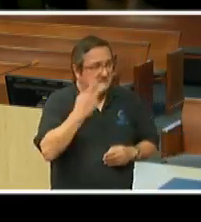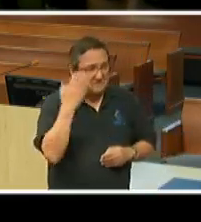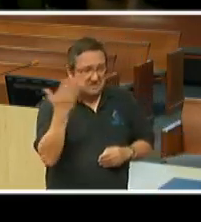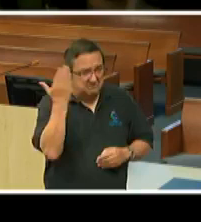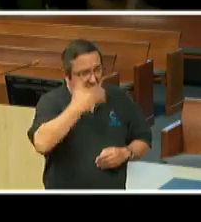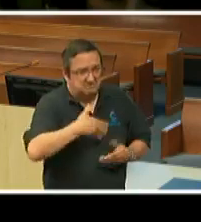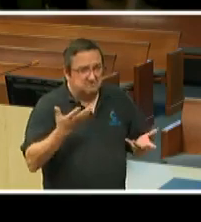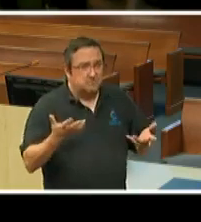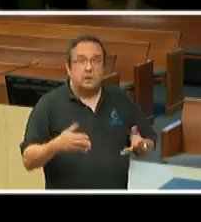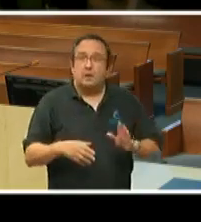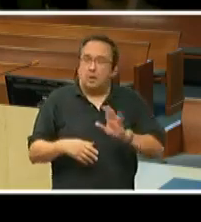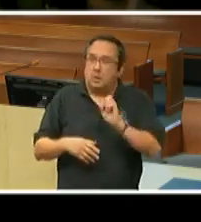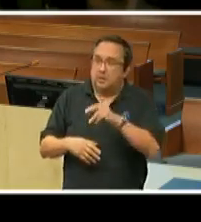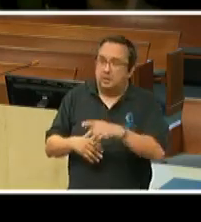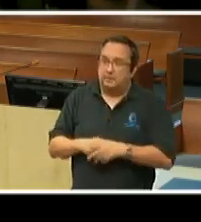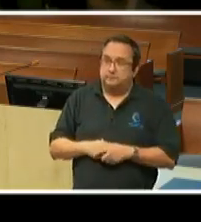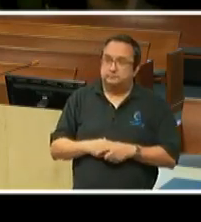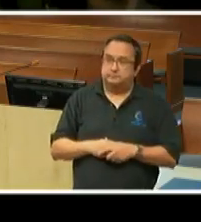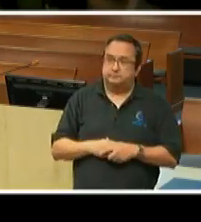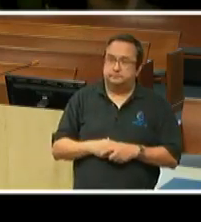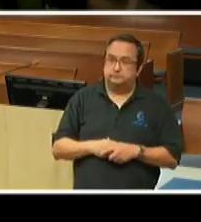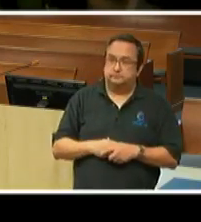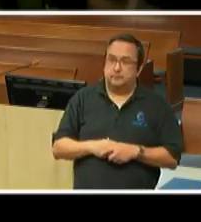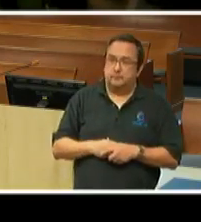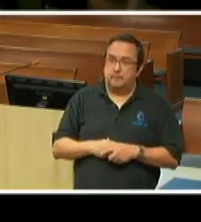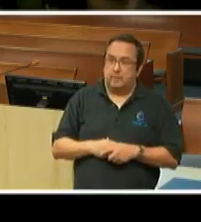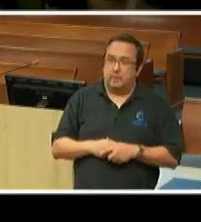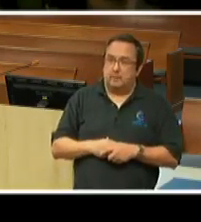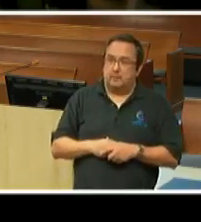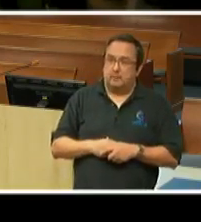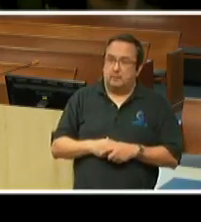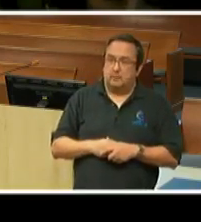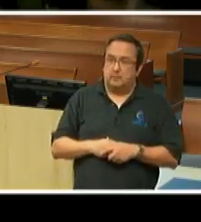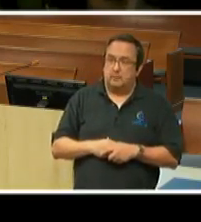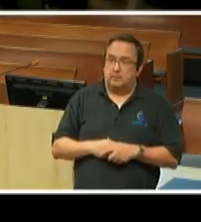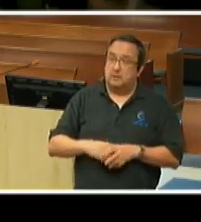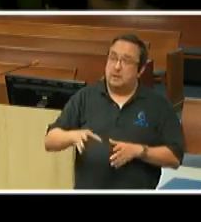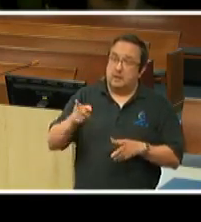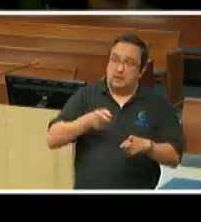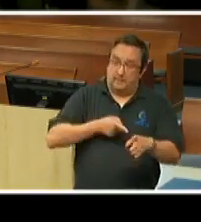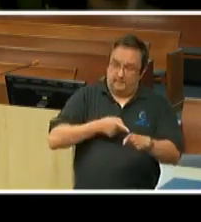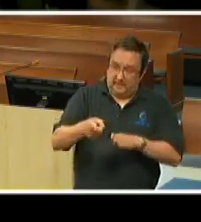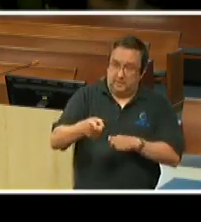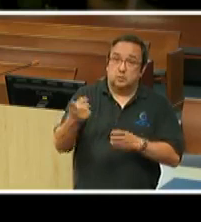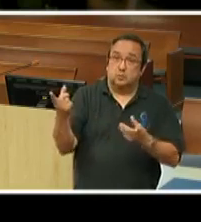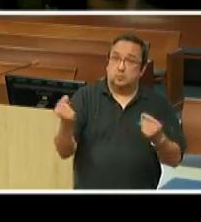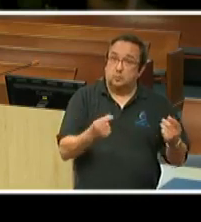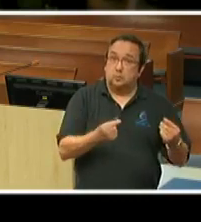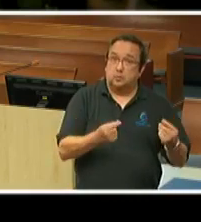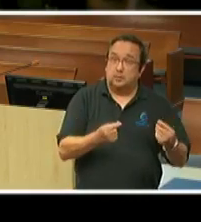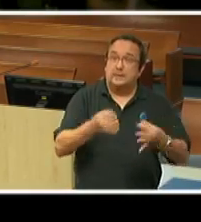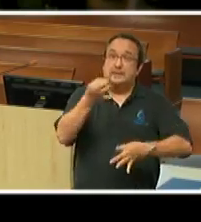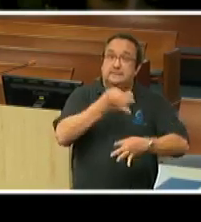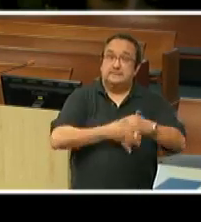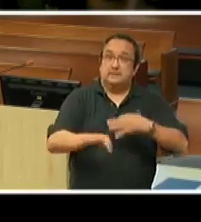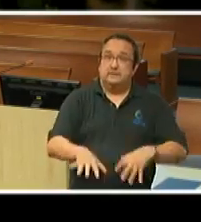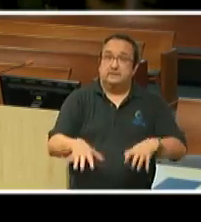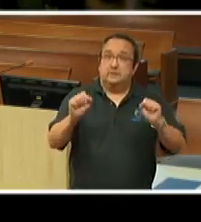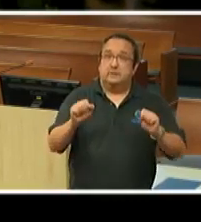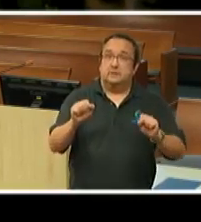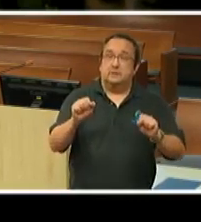guess, is my point. Okay. Well, let me just say that it the main thing that it does is, instead of taking